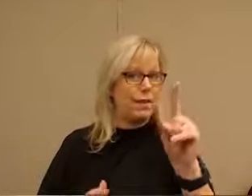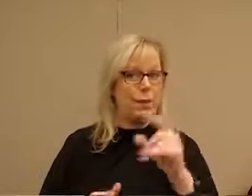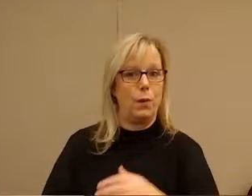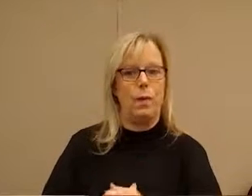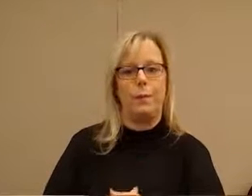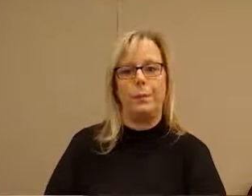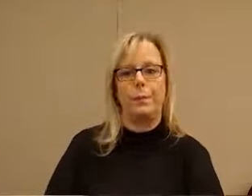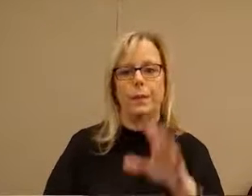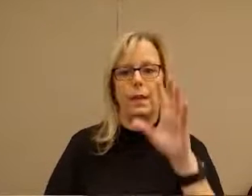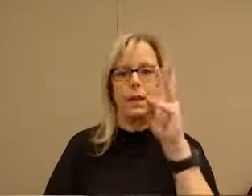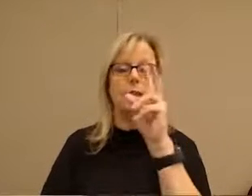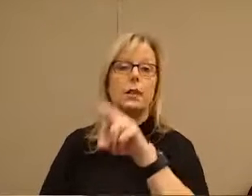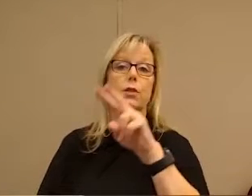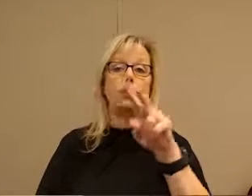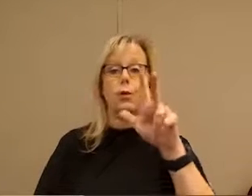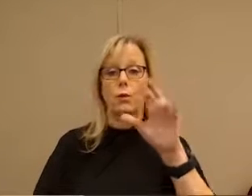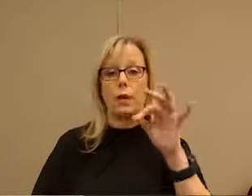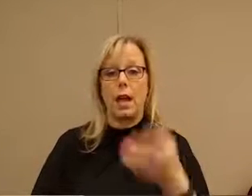1,671.